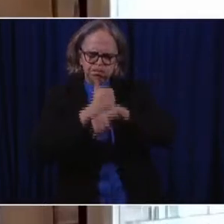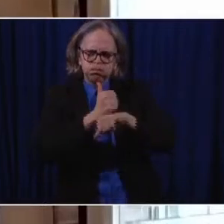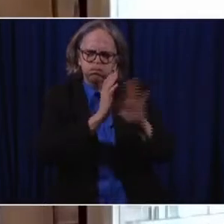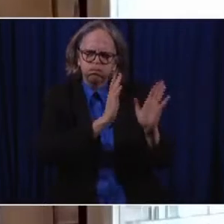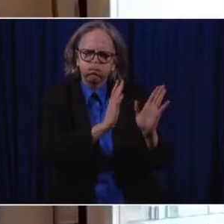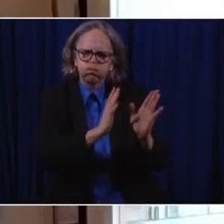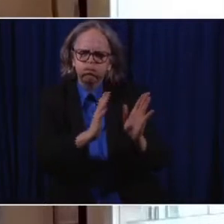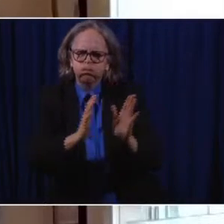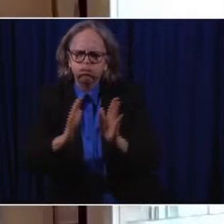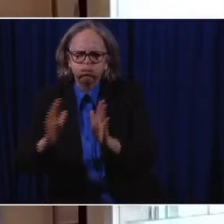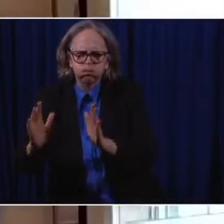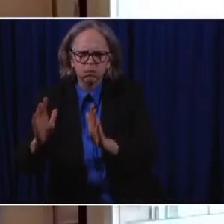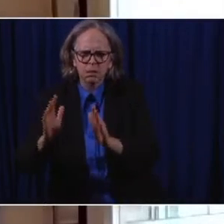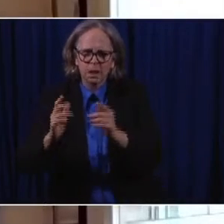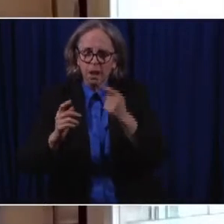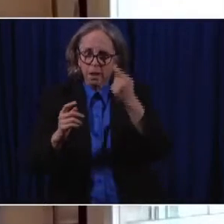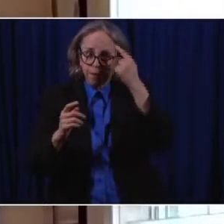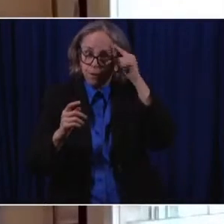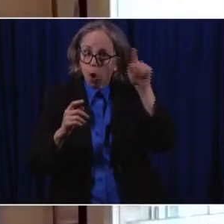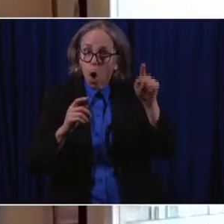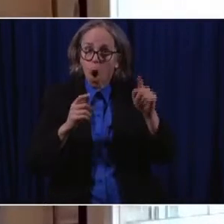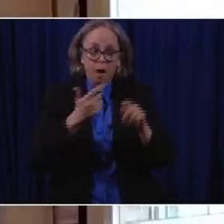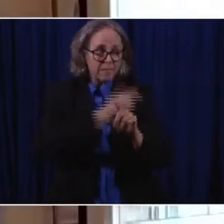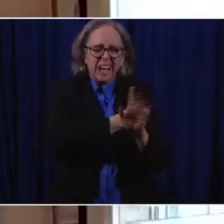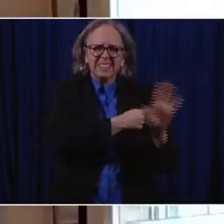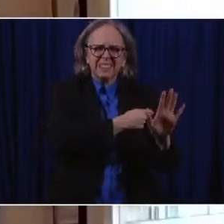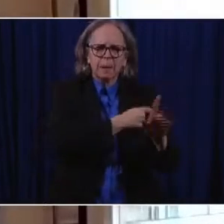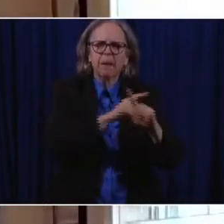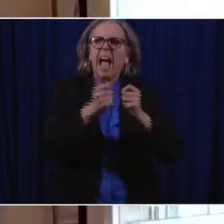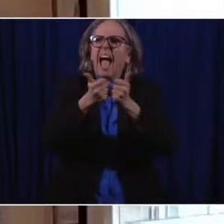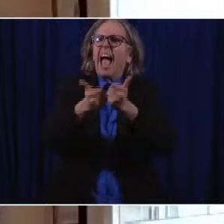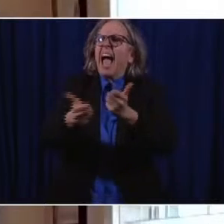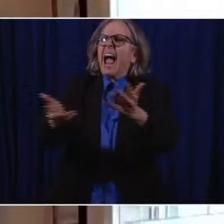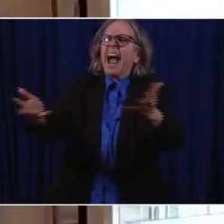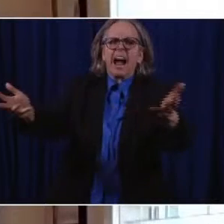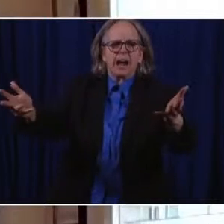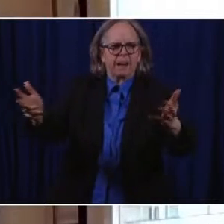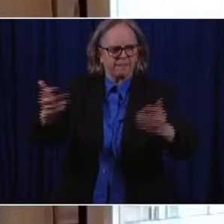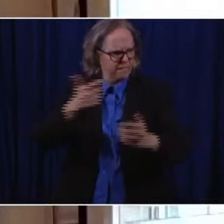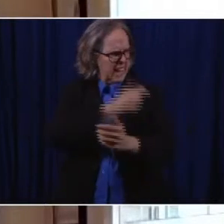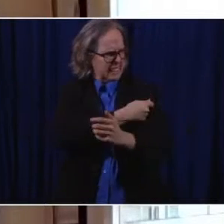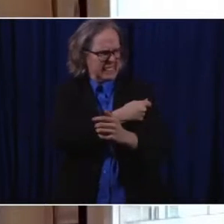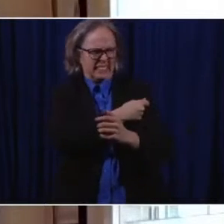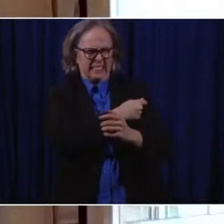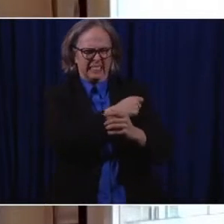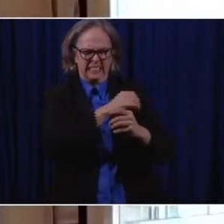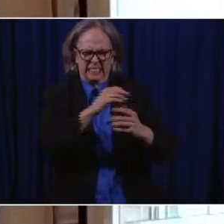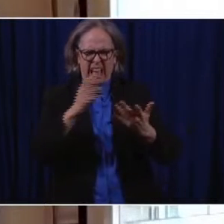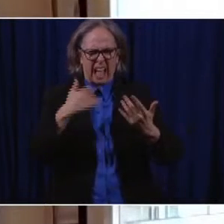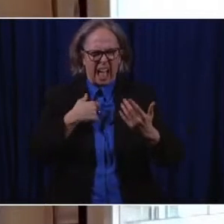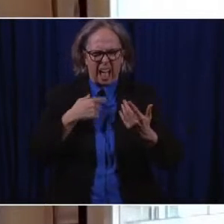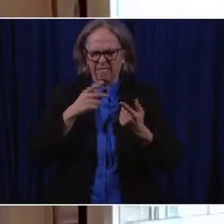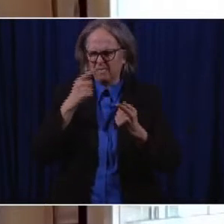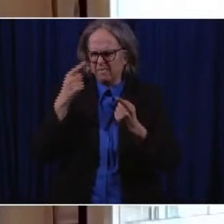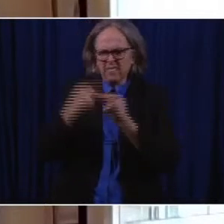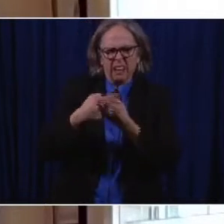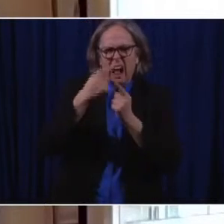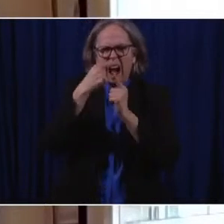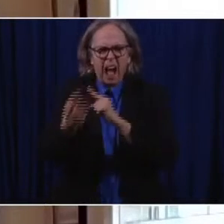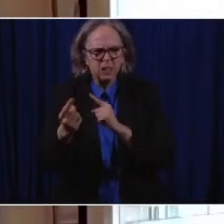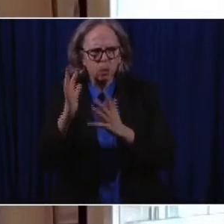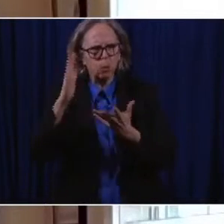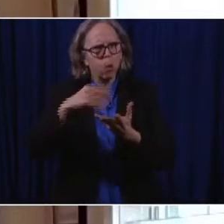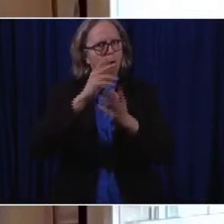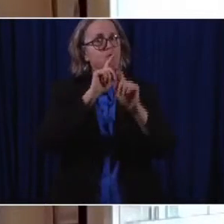vaccine, but to any vaccine, that is reported. And it's not just at the level of the state, it's reported federally